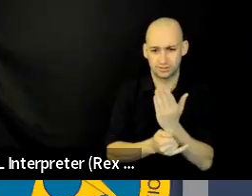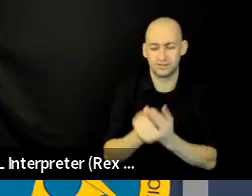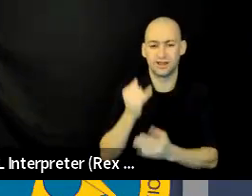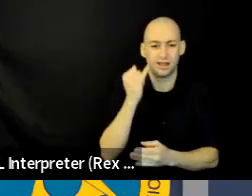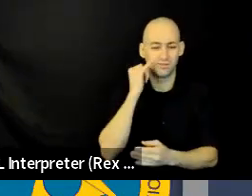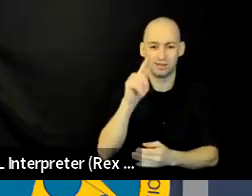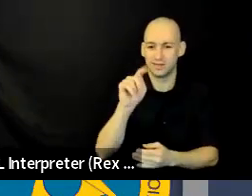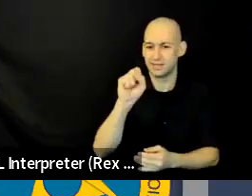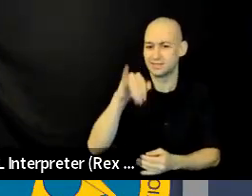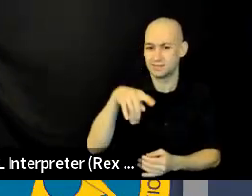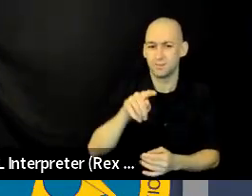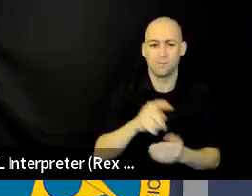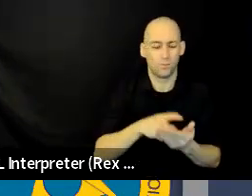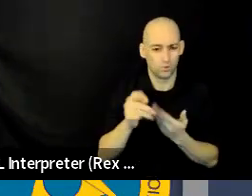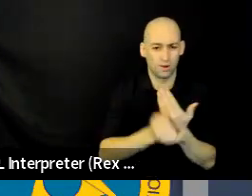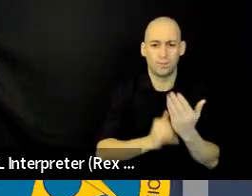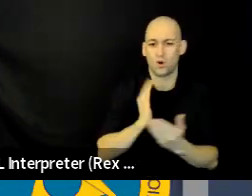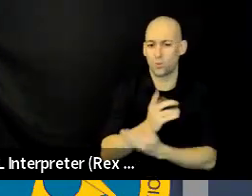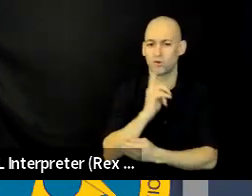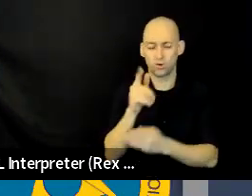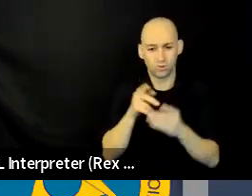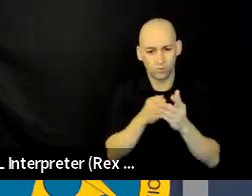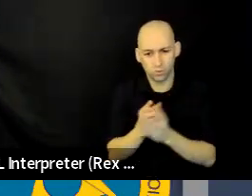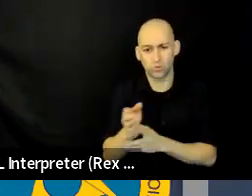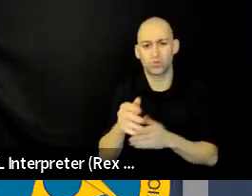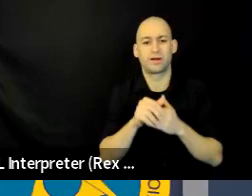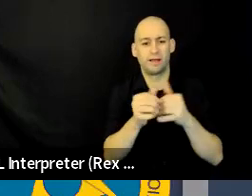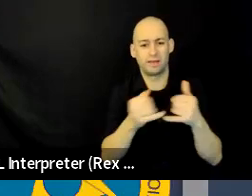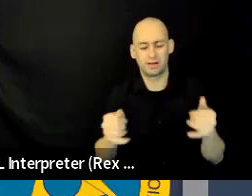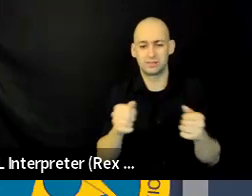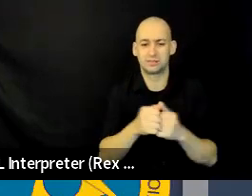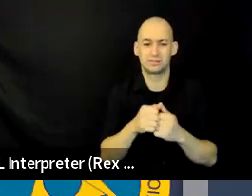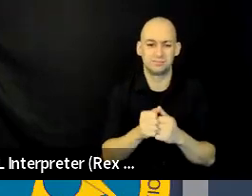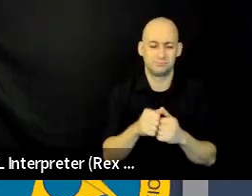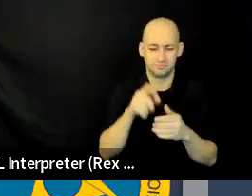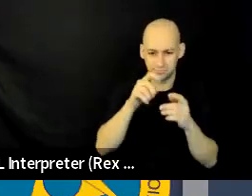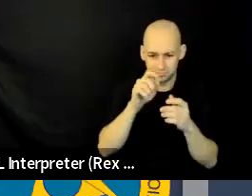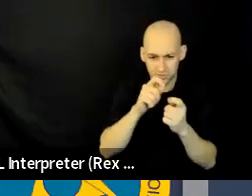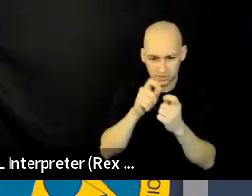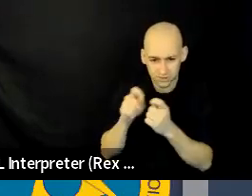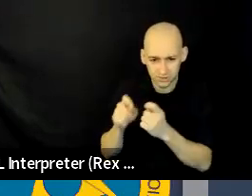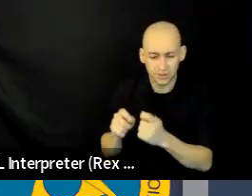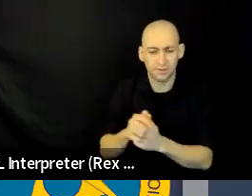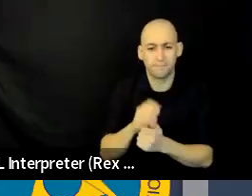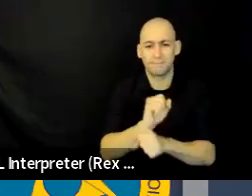TSET program, we are going through those guidelines with a fine-tooth comb and really making sure,